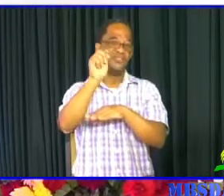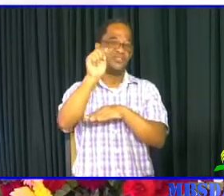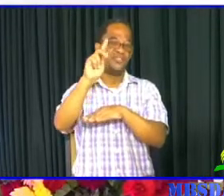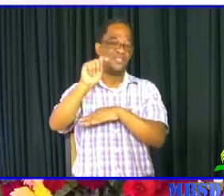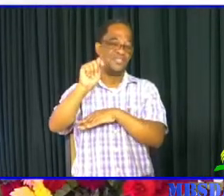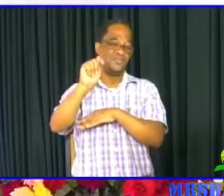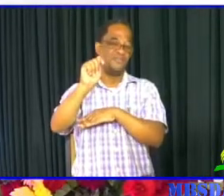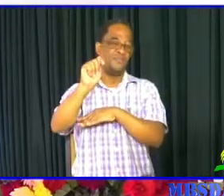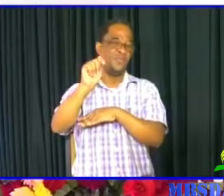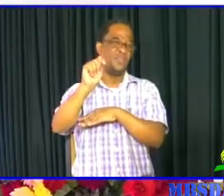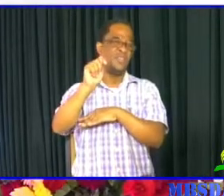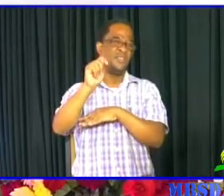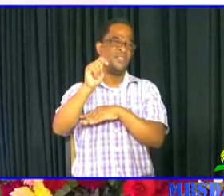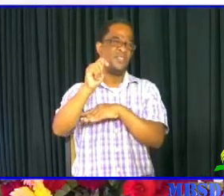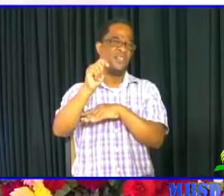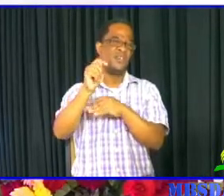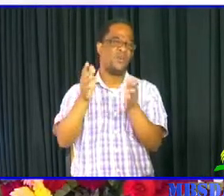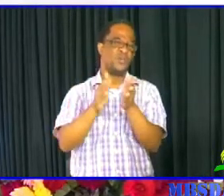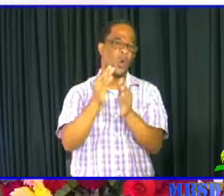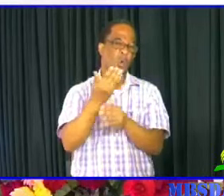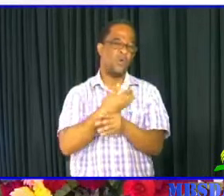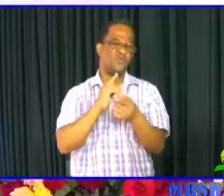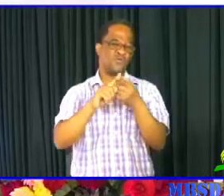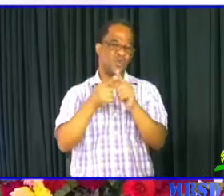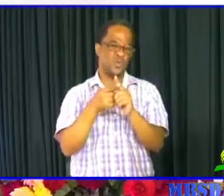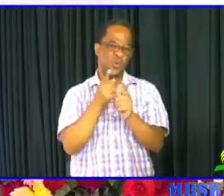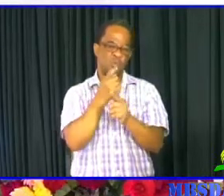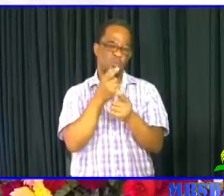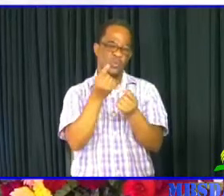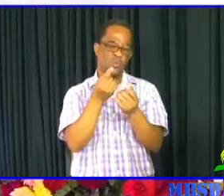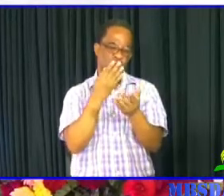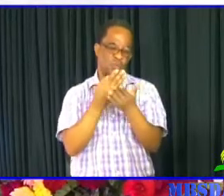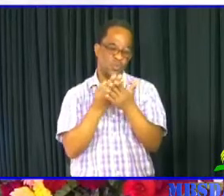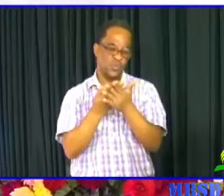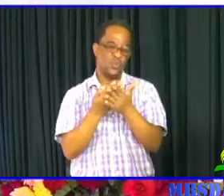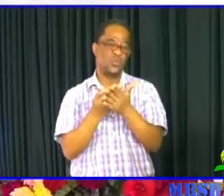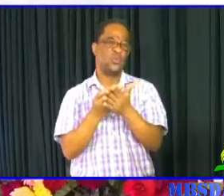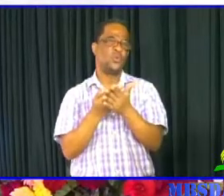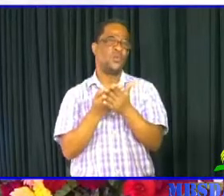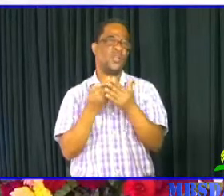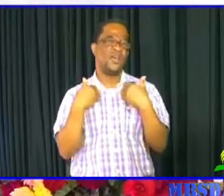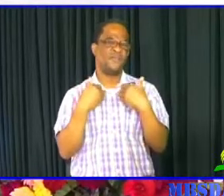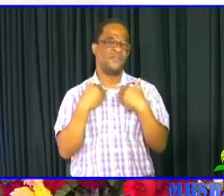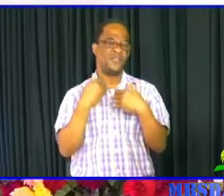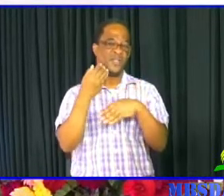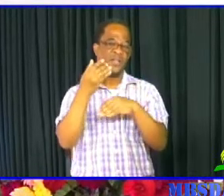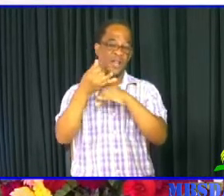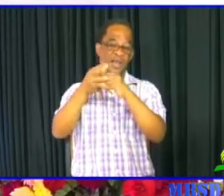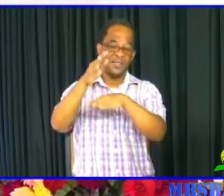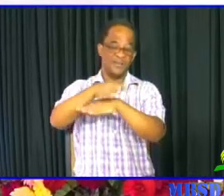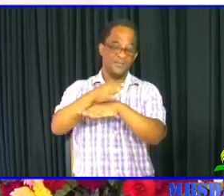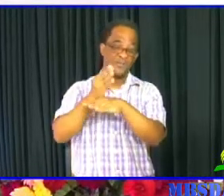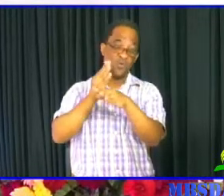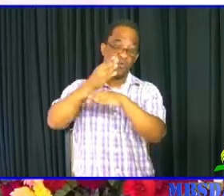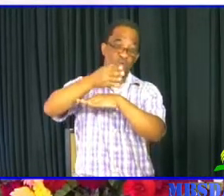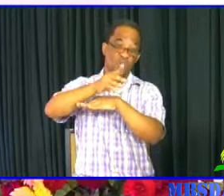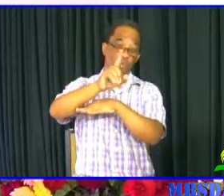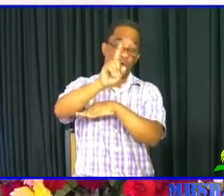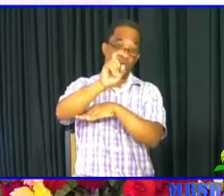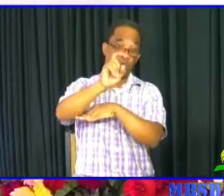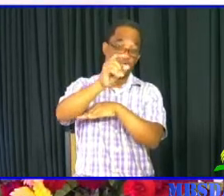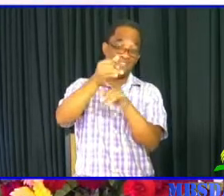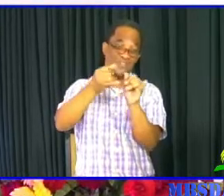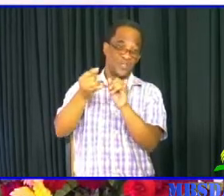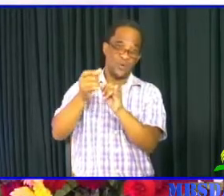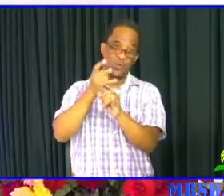emphasize our friends who have done well. We have last night over 177